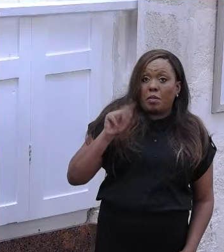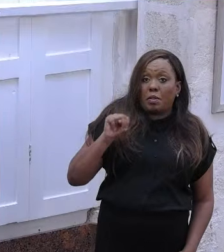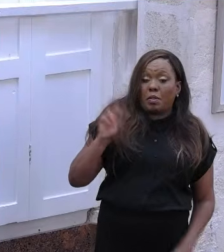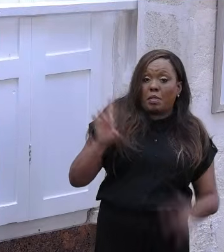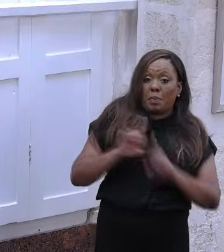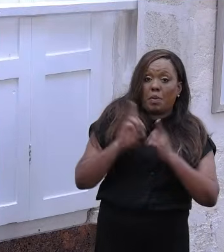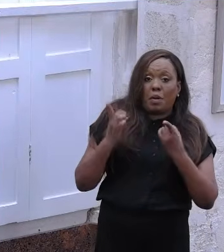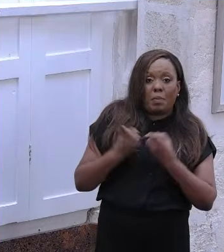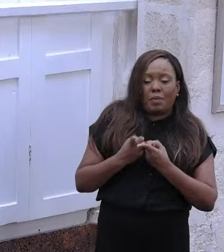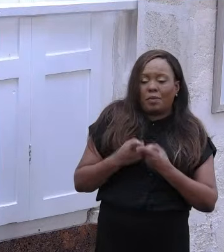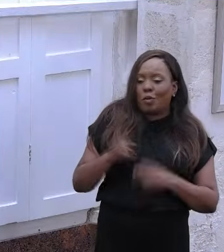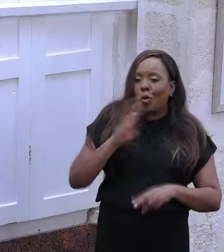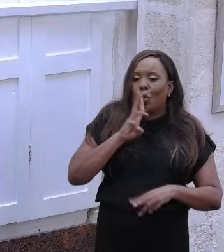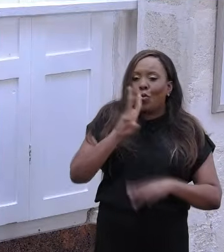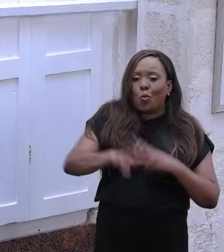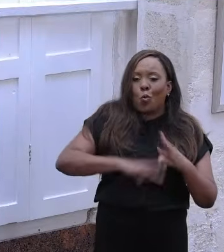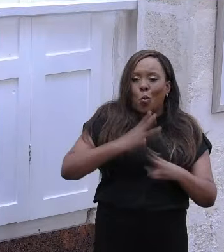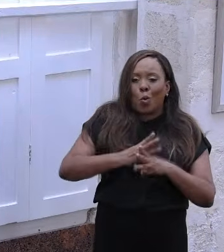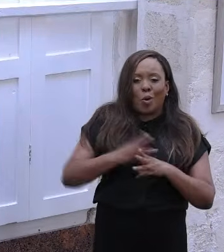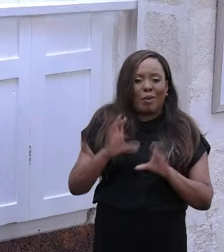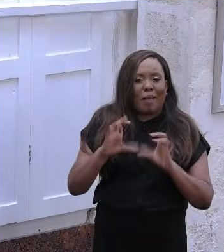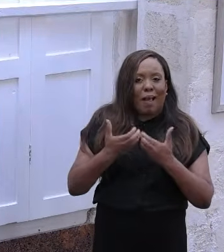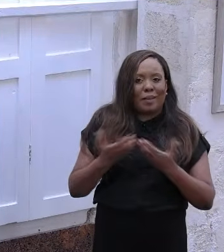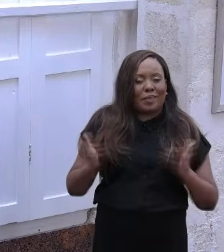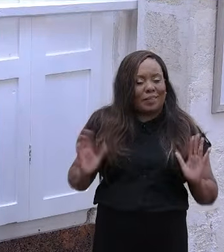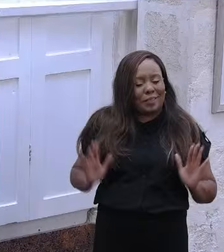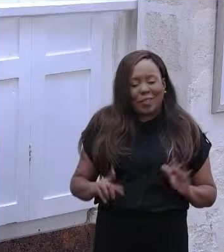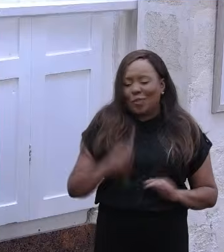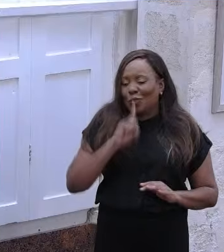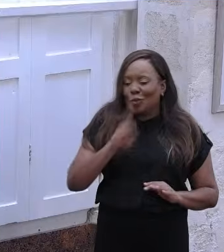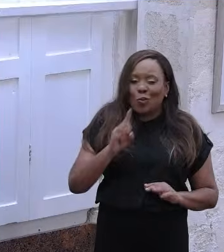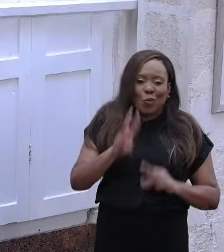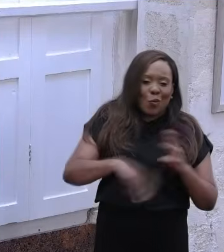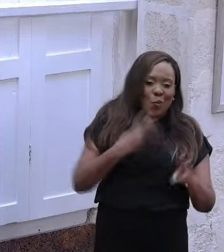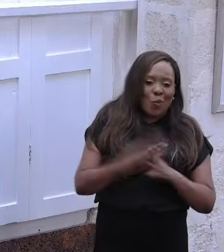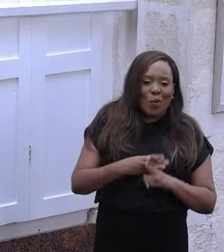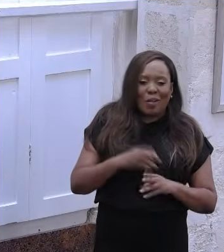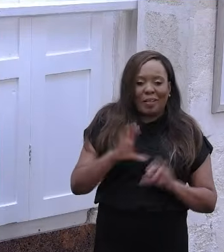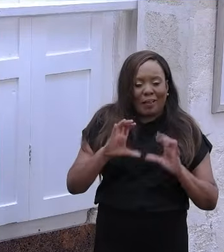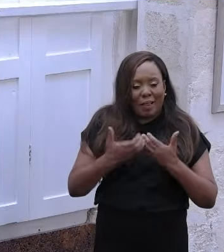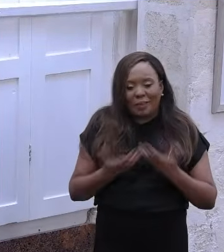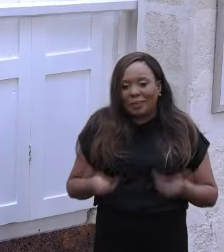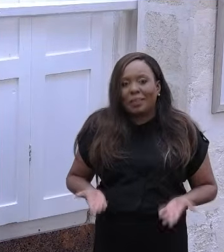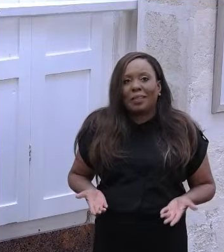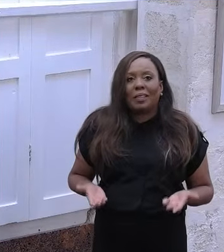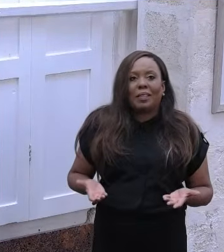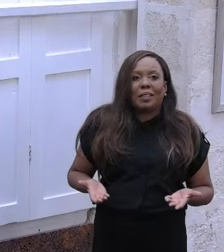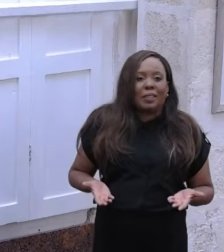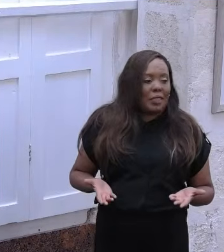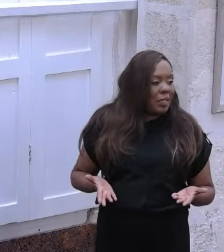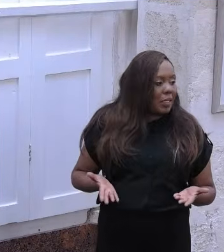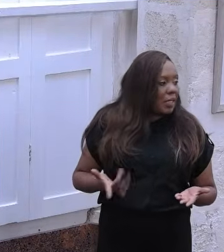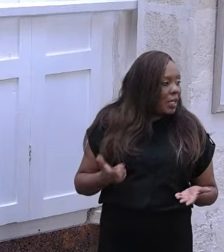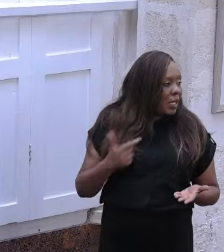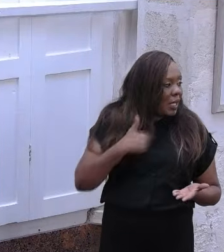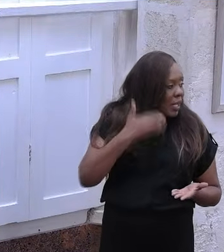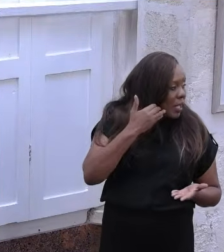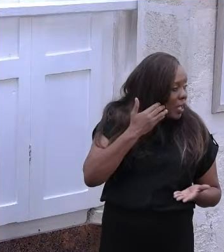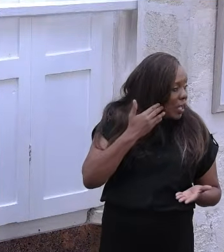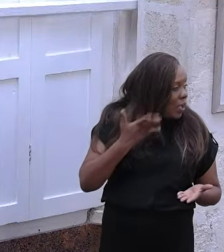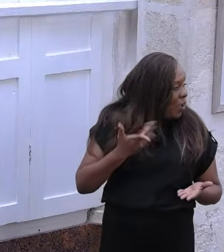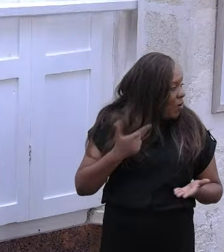So I'm disappointed to hear what you have said, that they've had some challenges with that, and I will look into that myself and make sure I